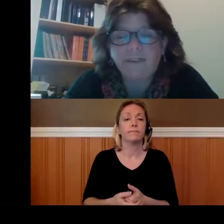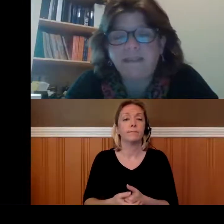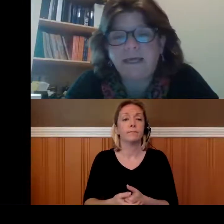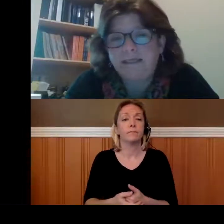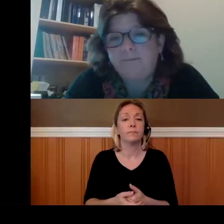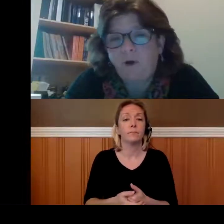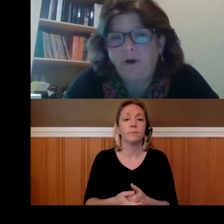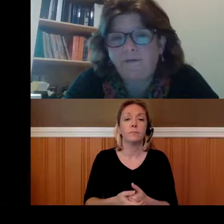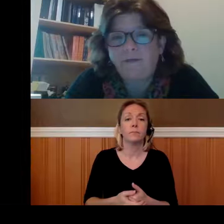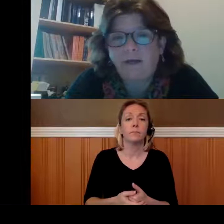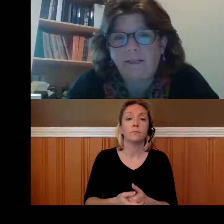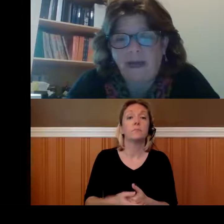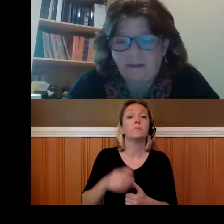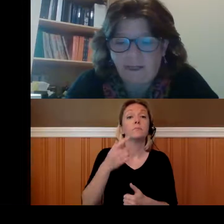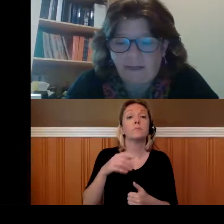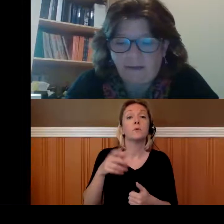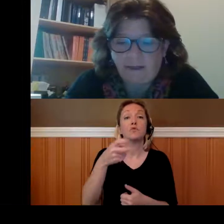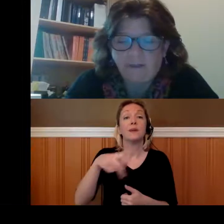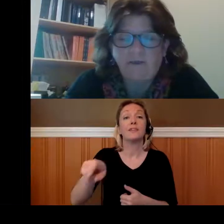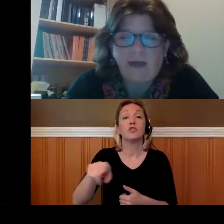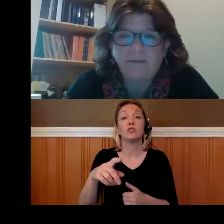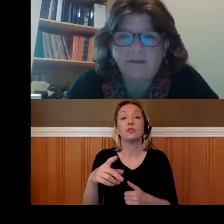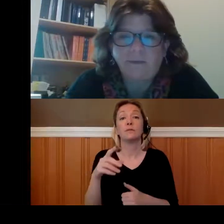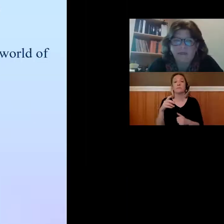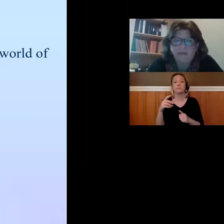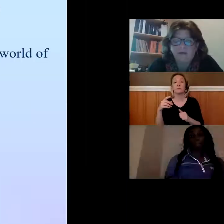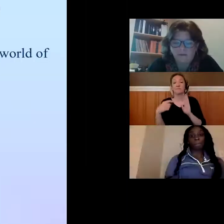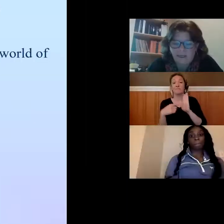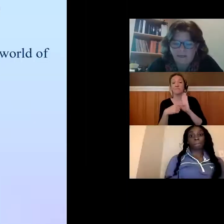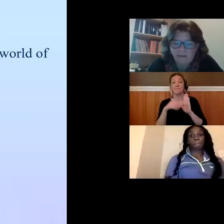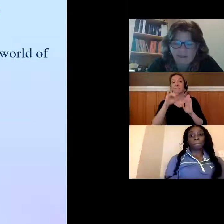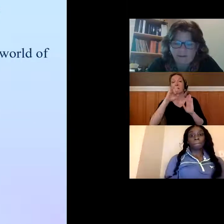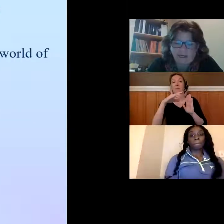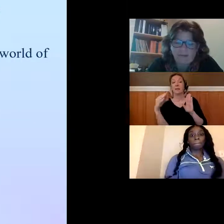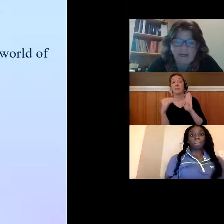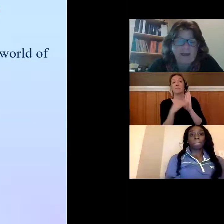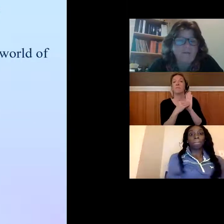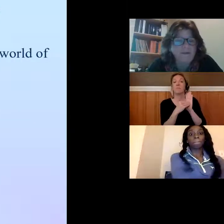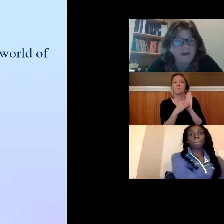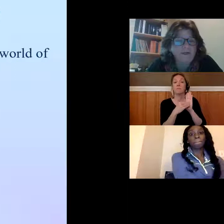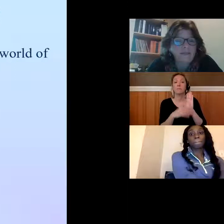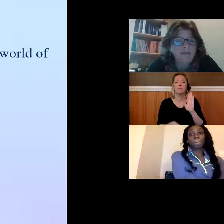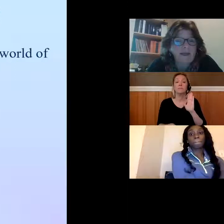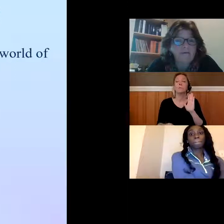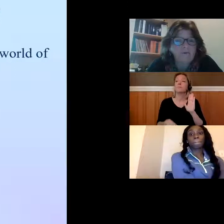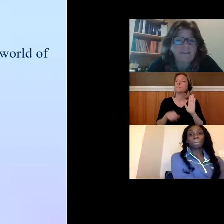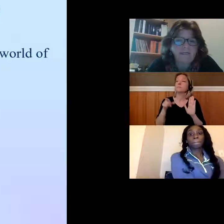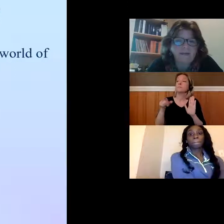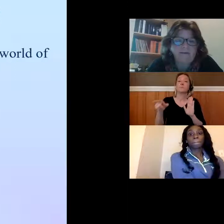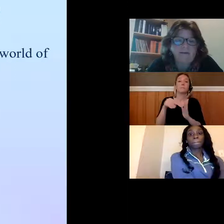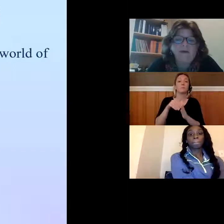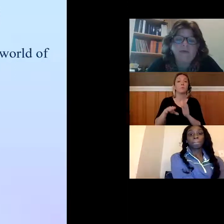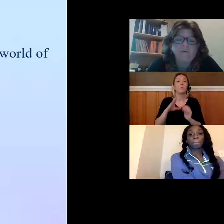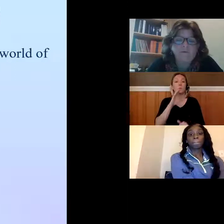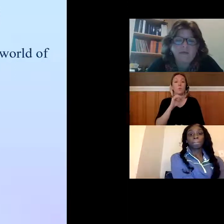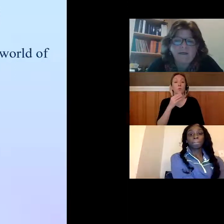services. It's part of the child's IEP. So that's going to be included in a child's IEP. And when a child gets to age 14,